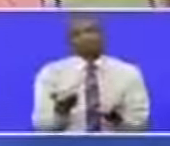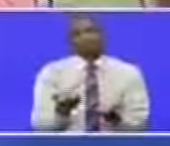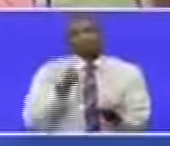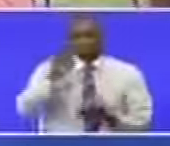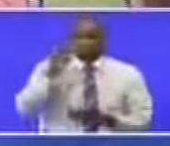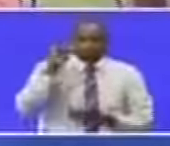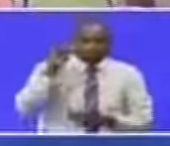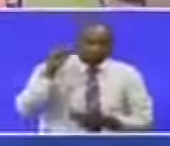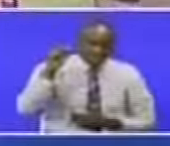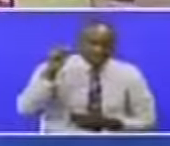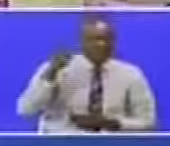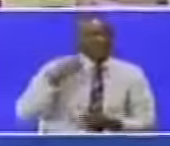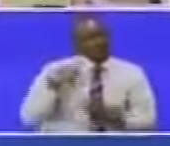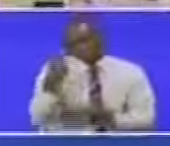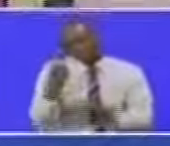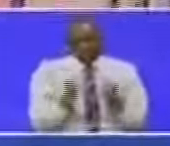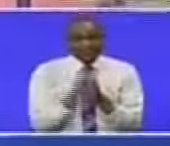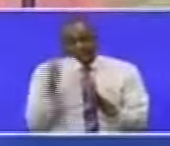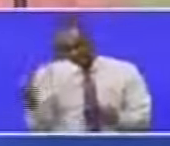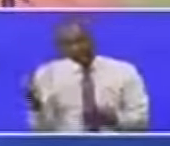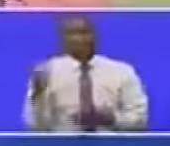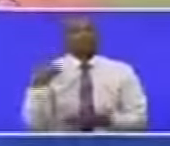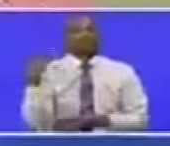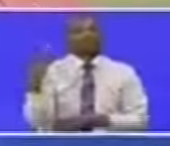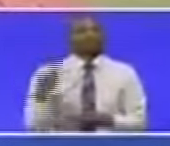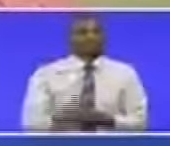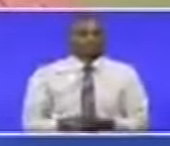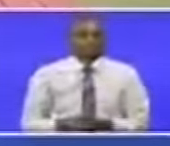Vincent Letting finished second while Cornelius Kiplangat was third.